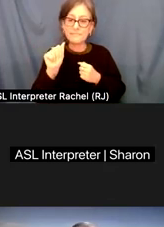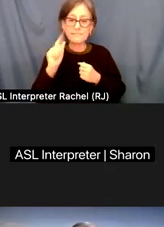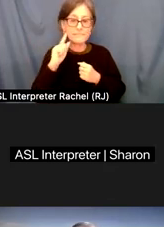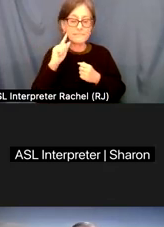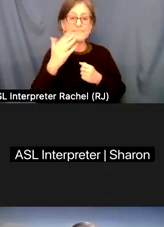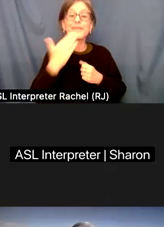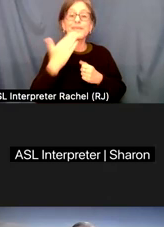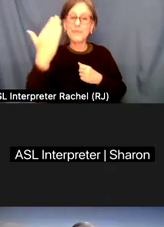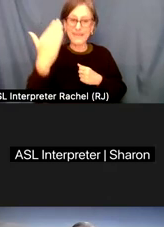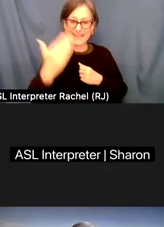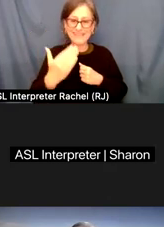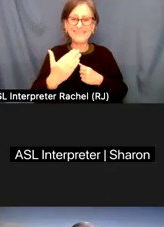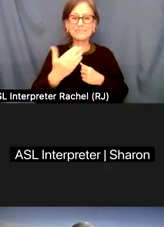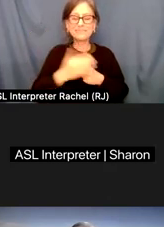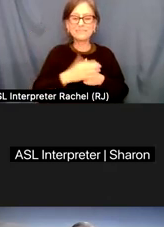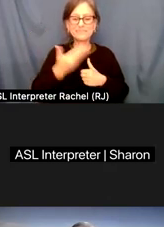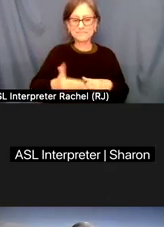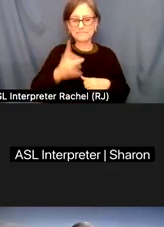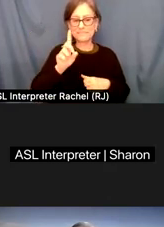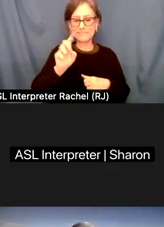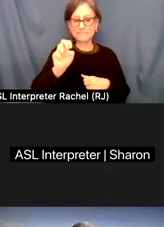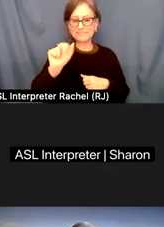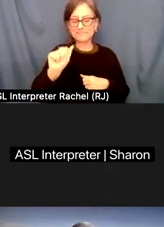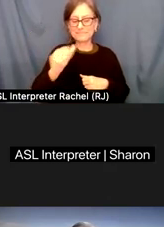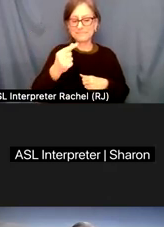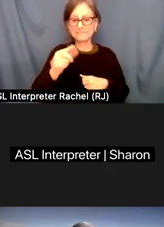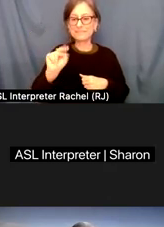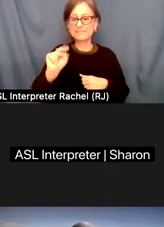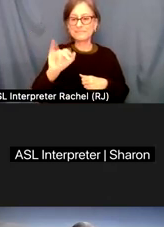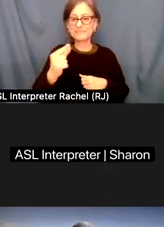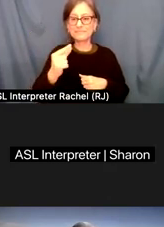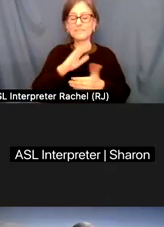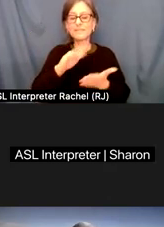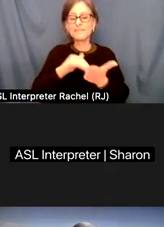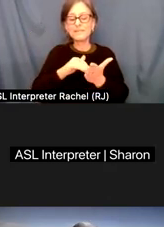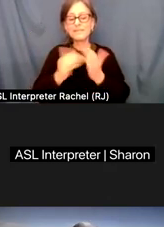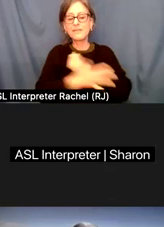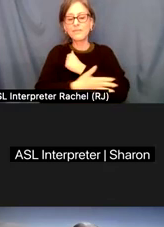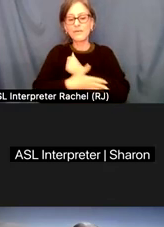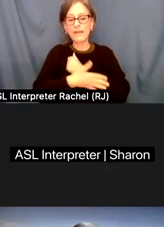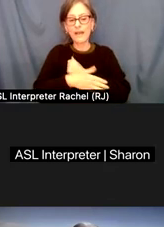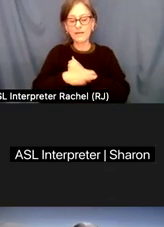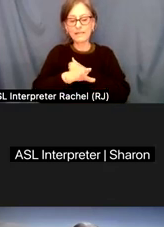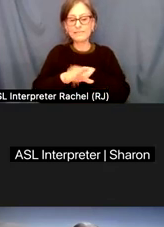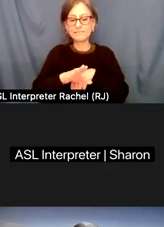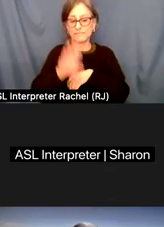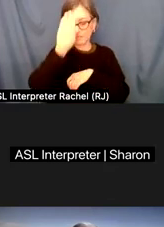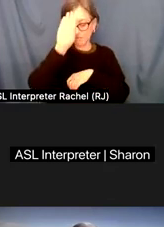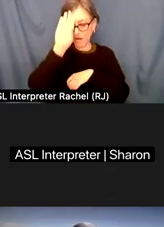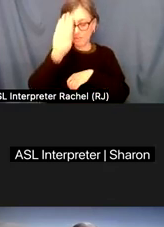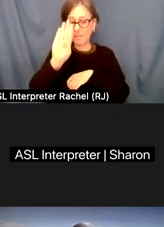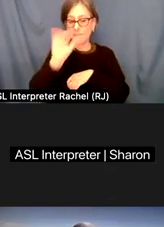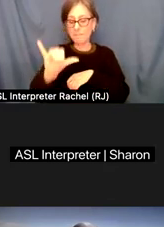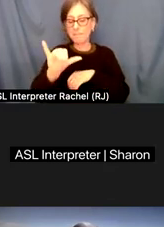Good morning. My name is Dina Gunning. I'm with the Central County Fire Department and one of the Bay Area co-chairs